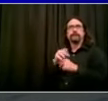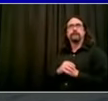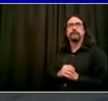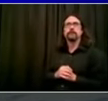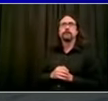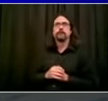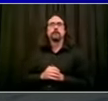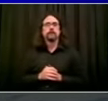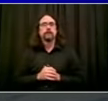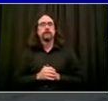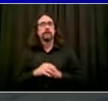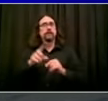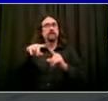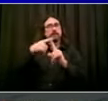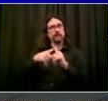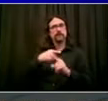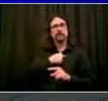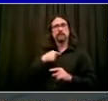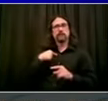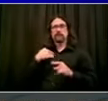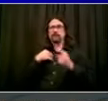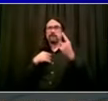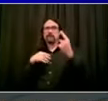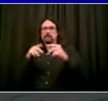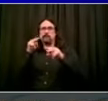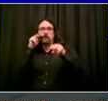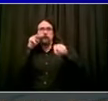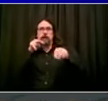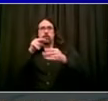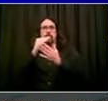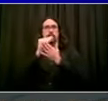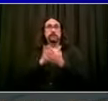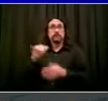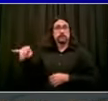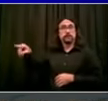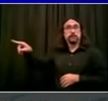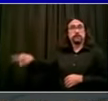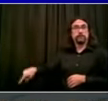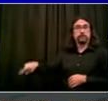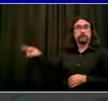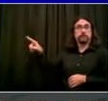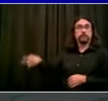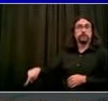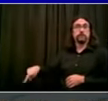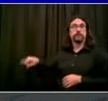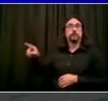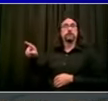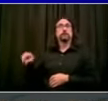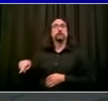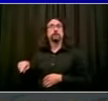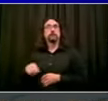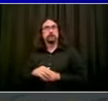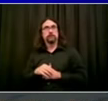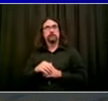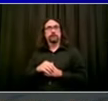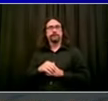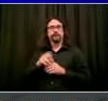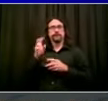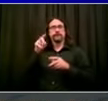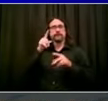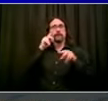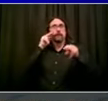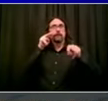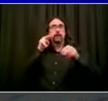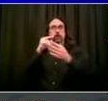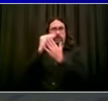again, those watch list zip codes do not end up in the category requiring the greatest restrictions